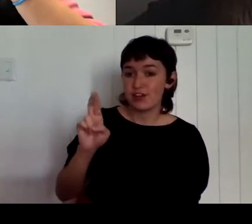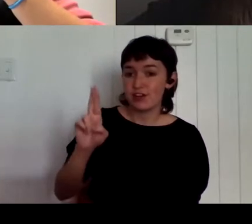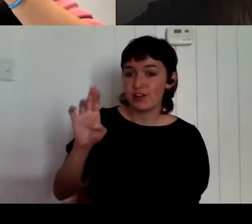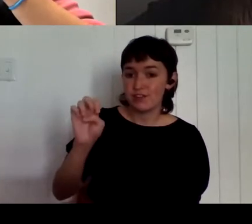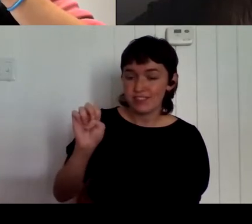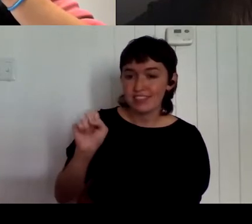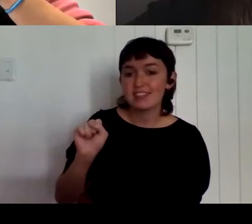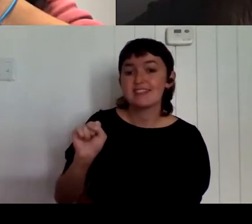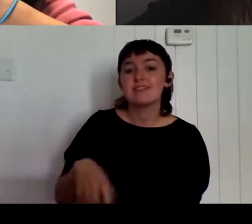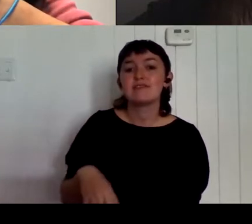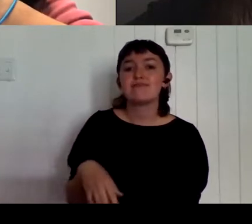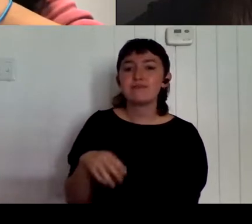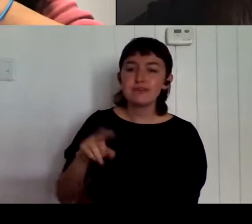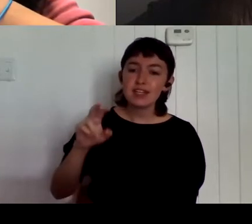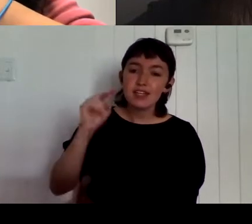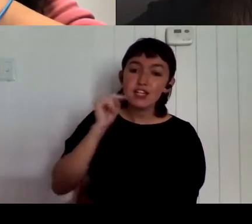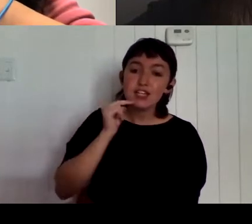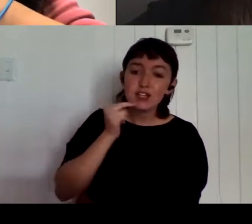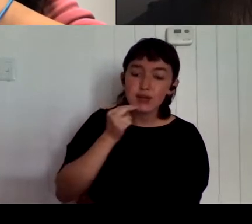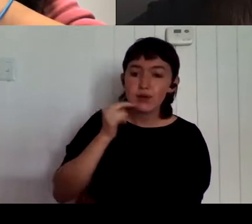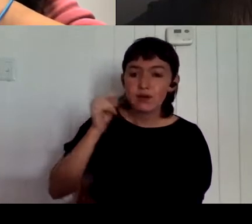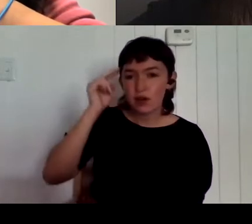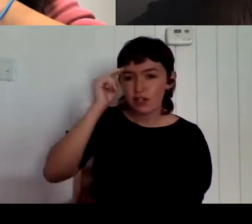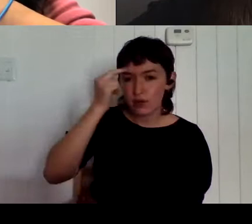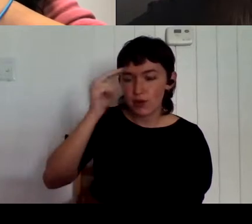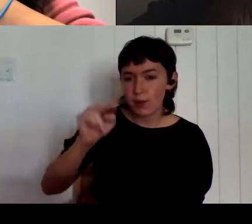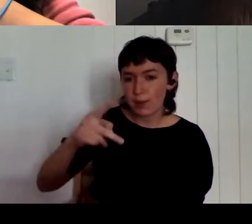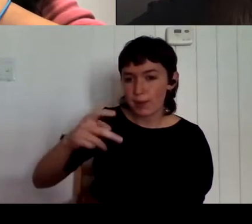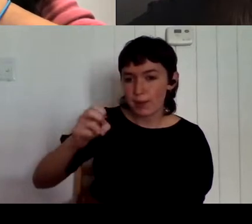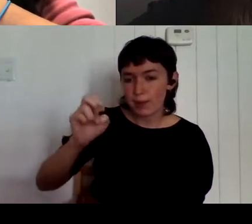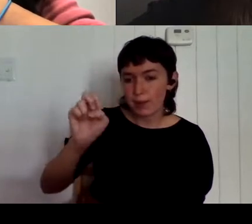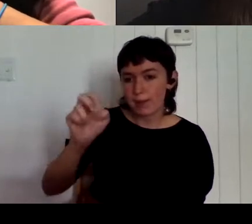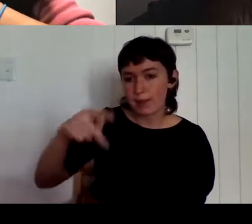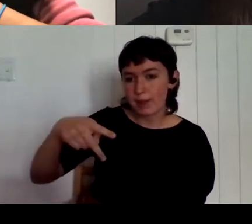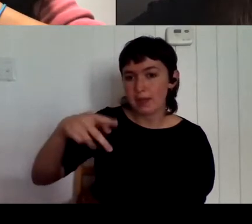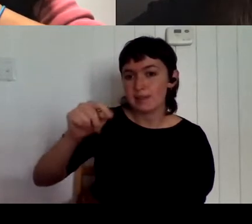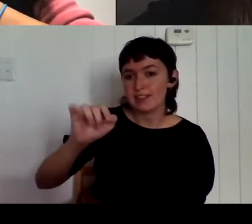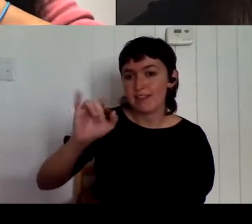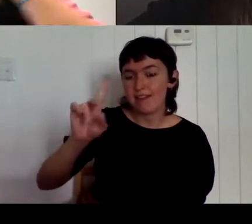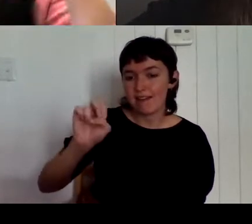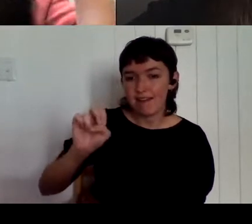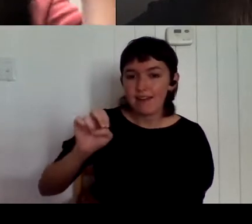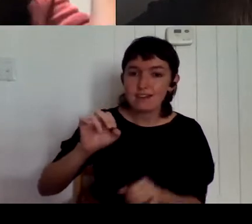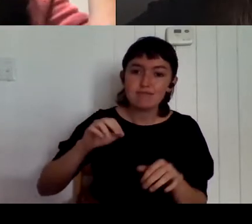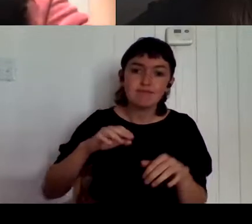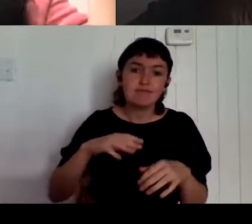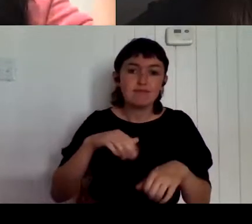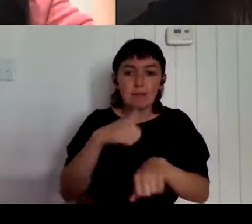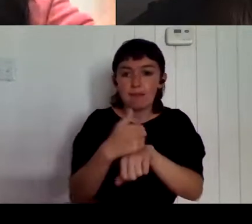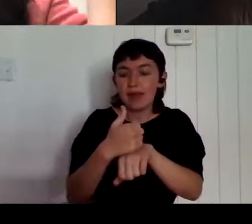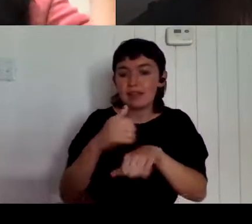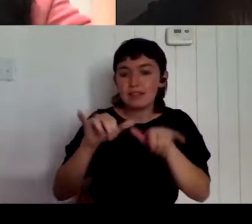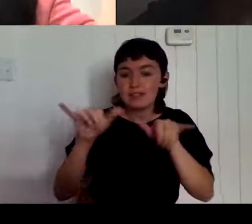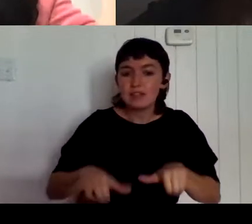neuropeptide based signaling system. And people have studied it and electrophysiologically, the nerves function like